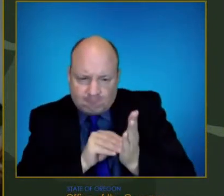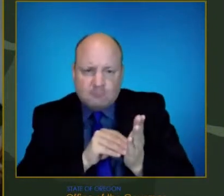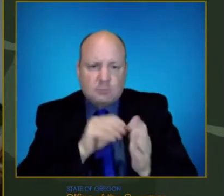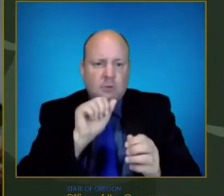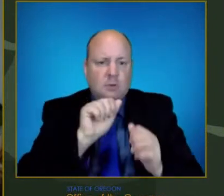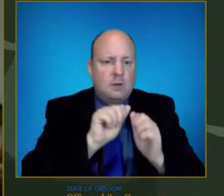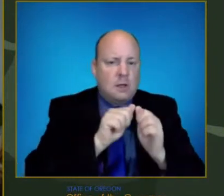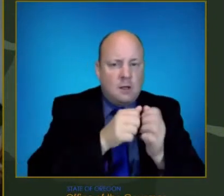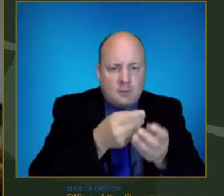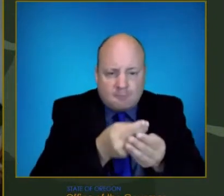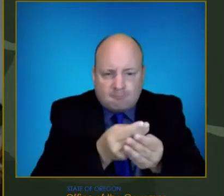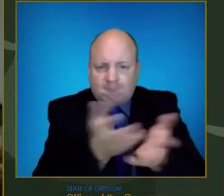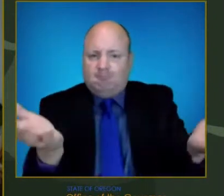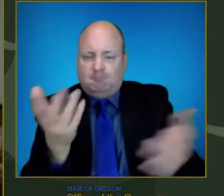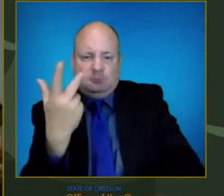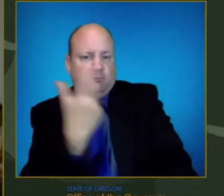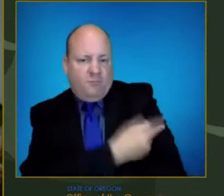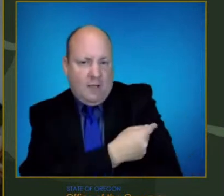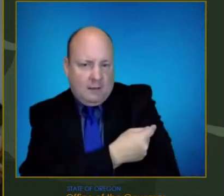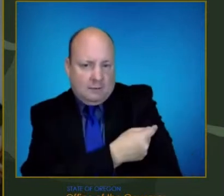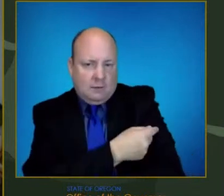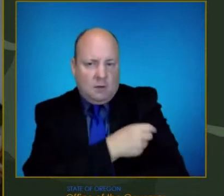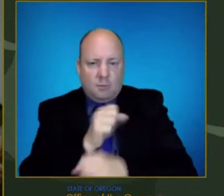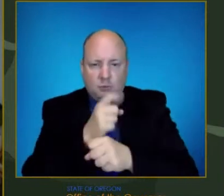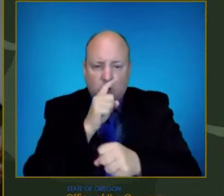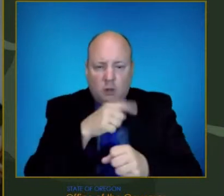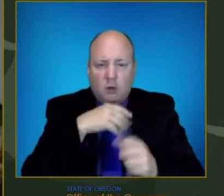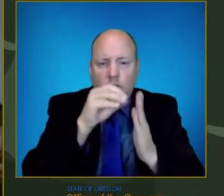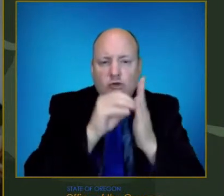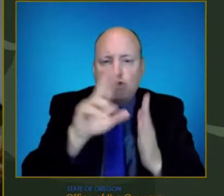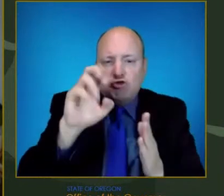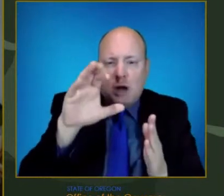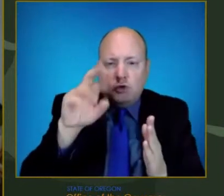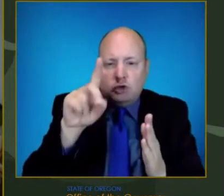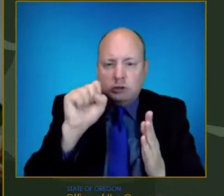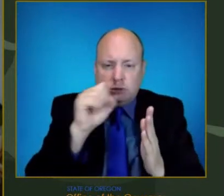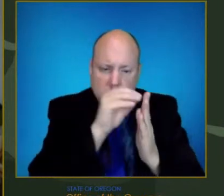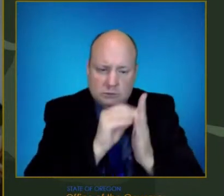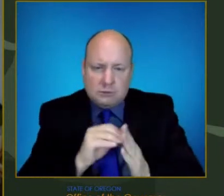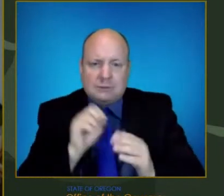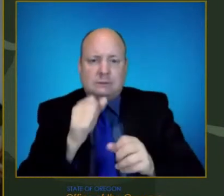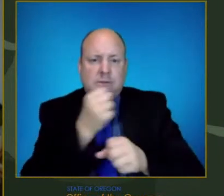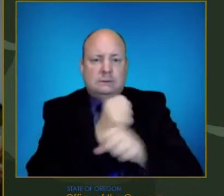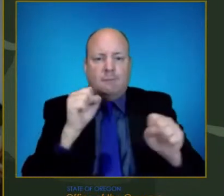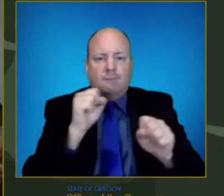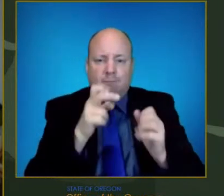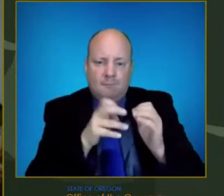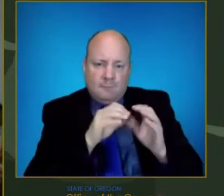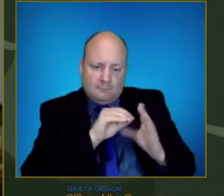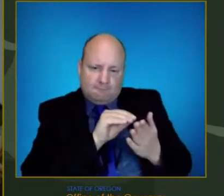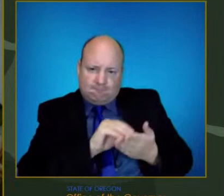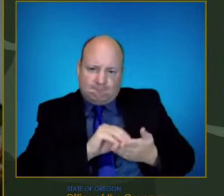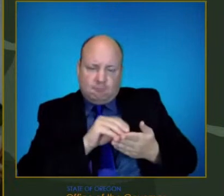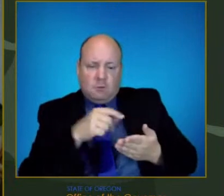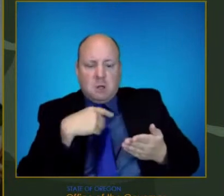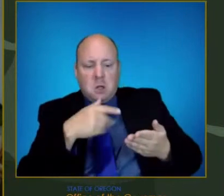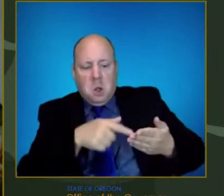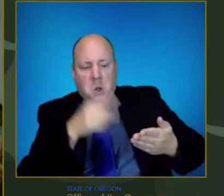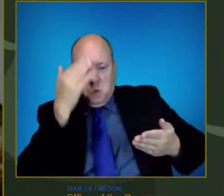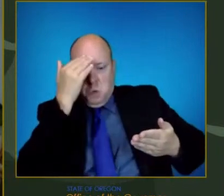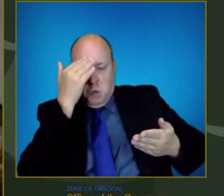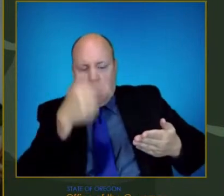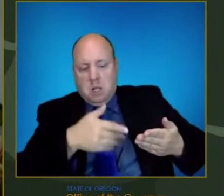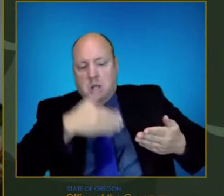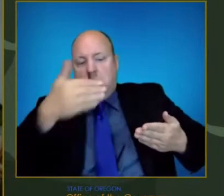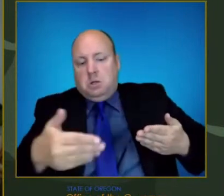to maintain in vaccination sites anywhere from 2 to 4 weeks supply of vaccine, whether they're for boosters, first